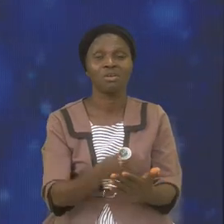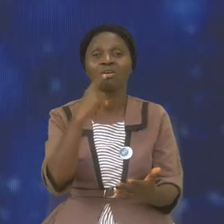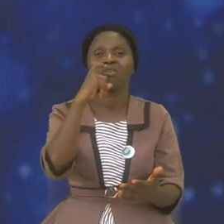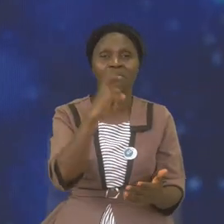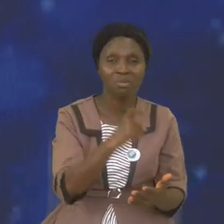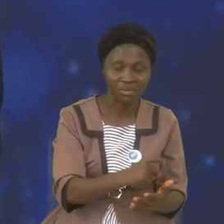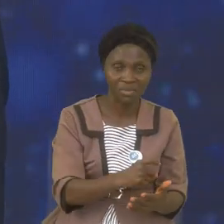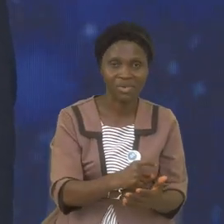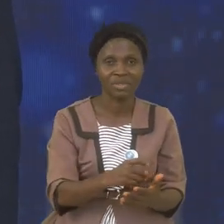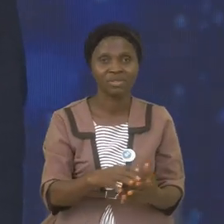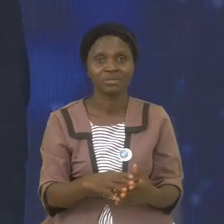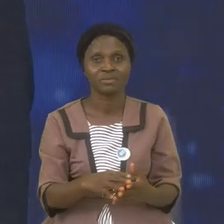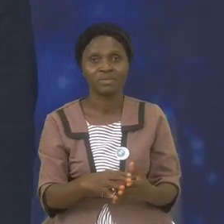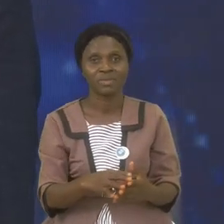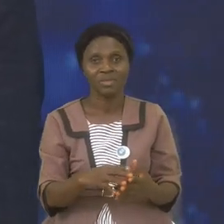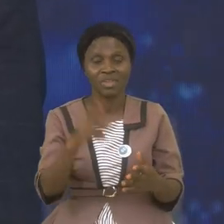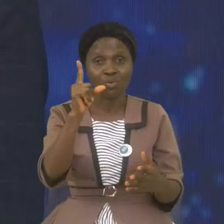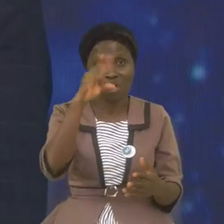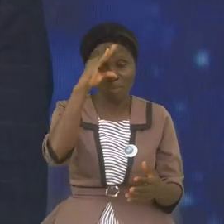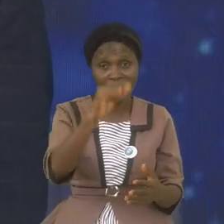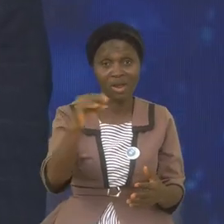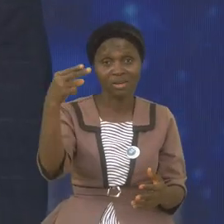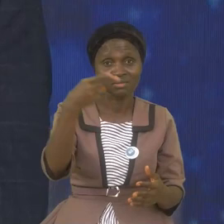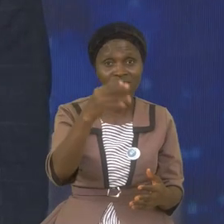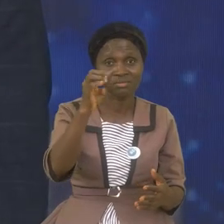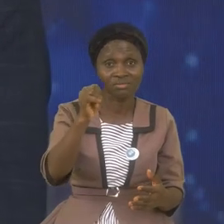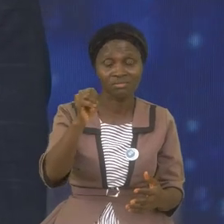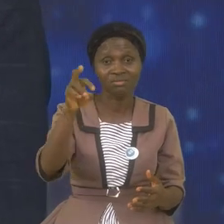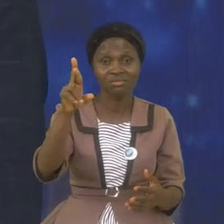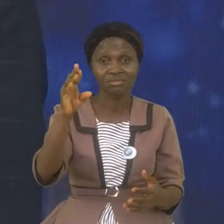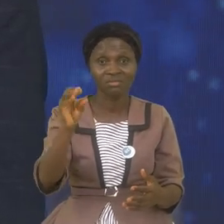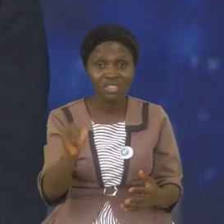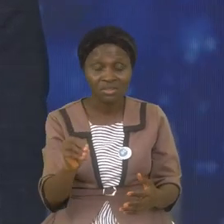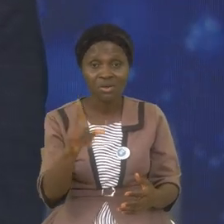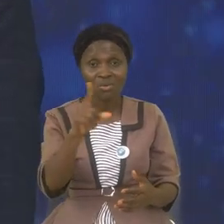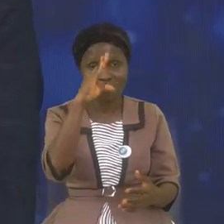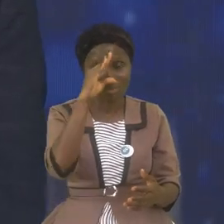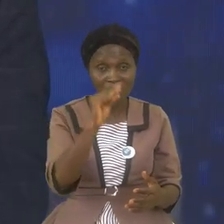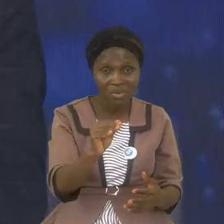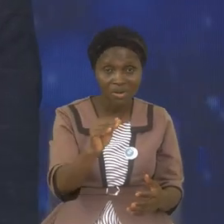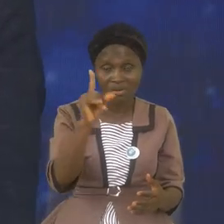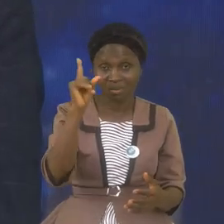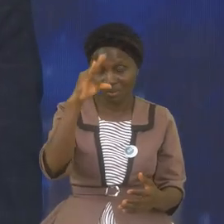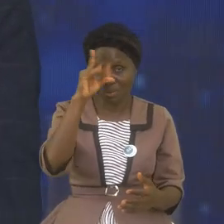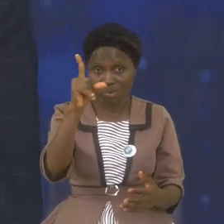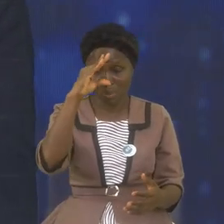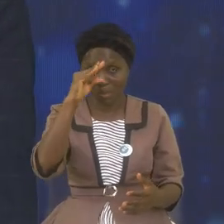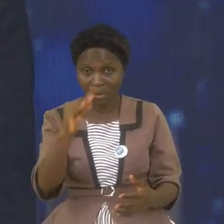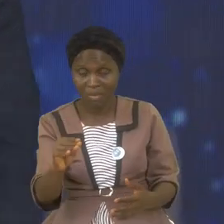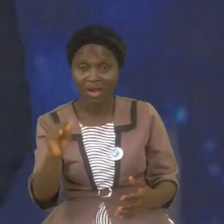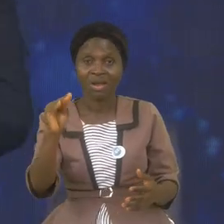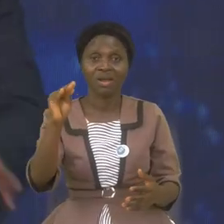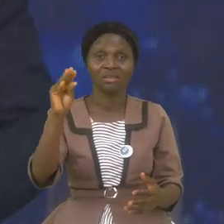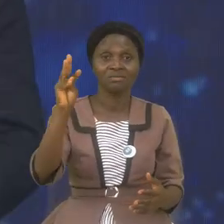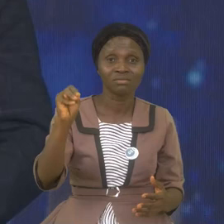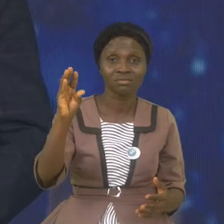one hero, one monarch, one emperor show in the